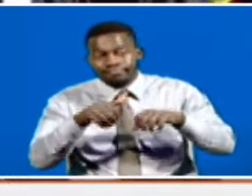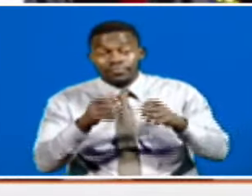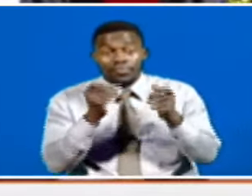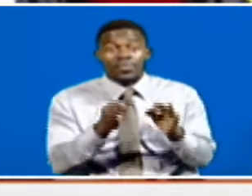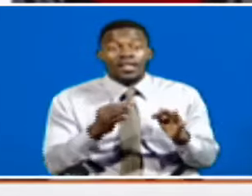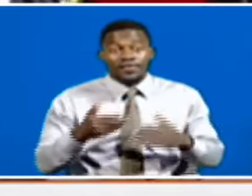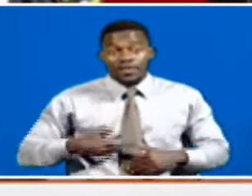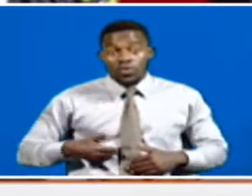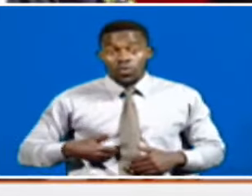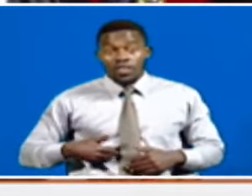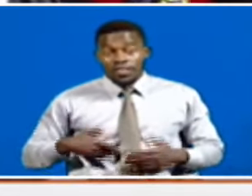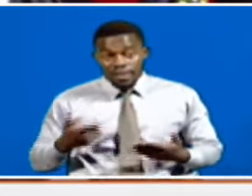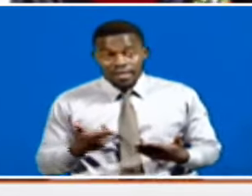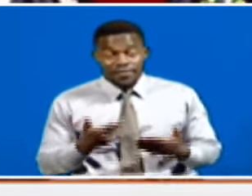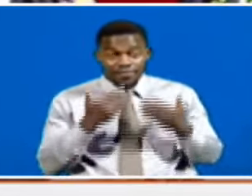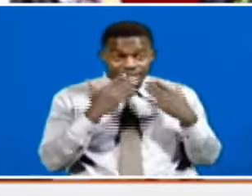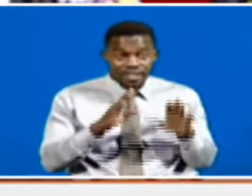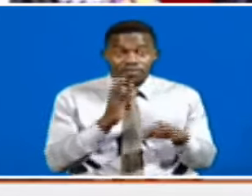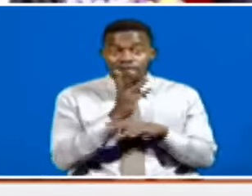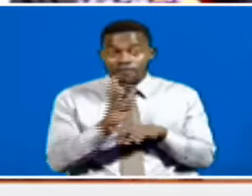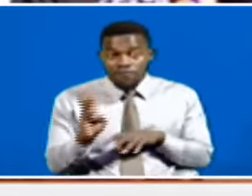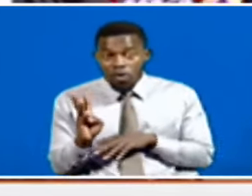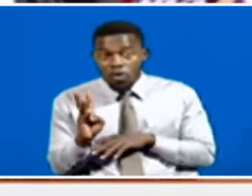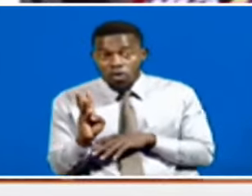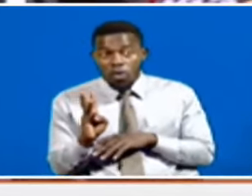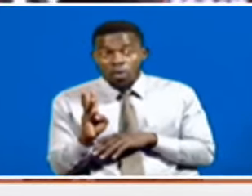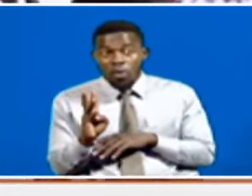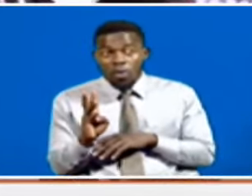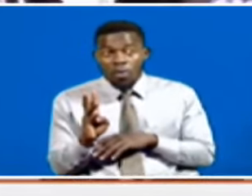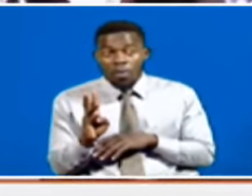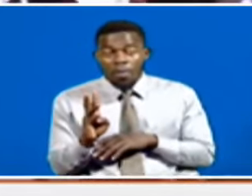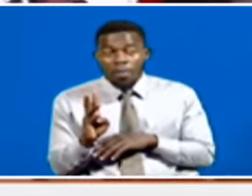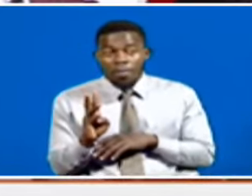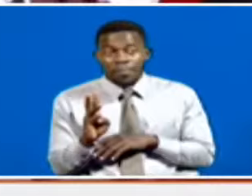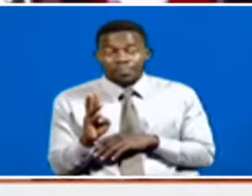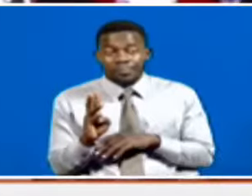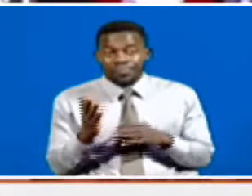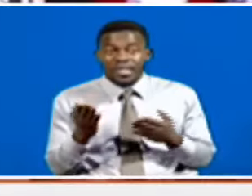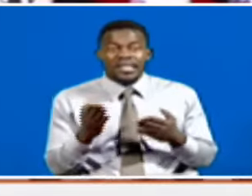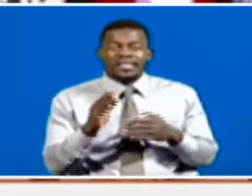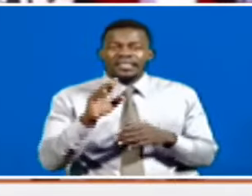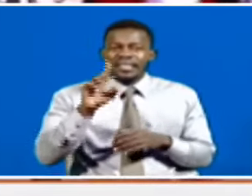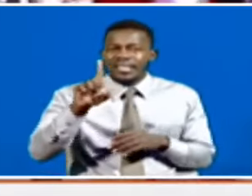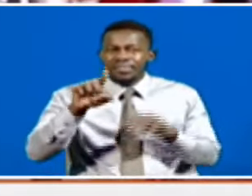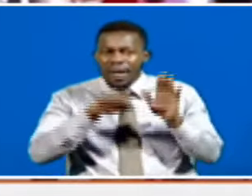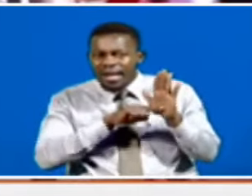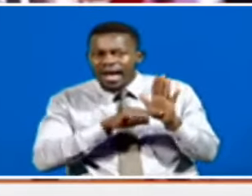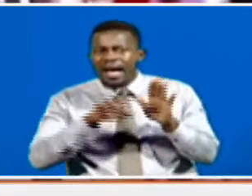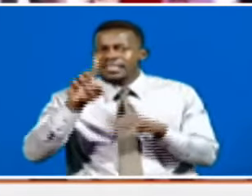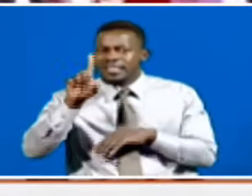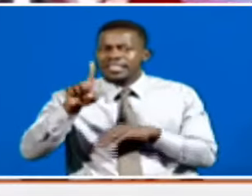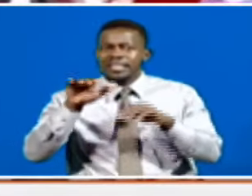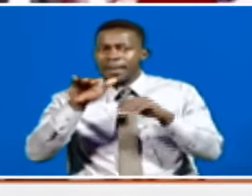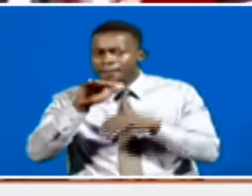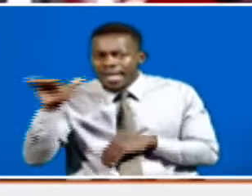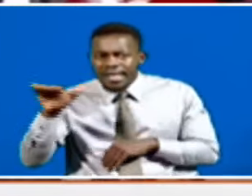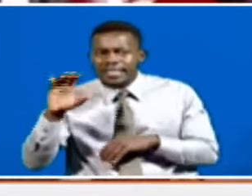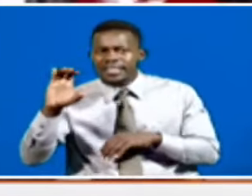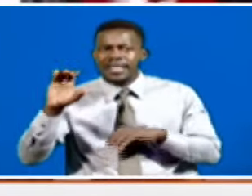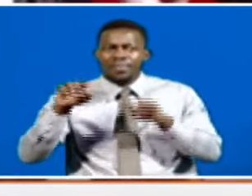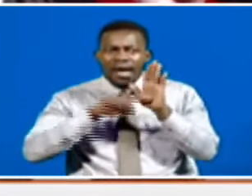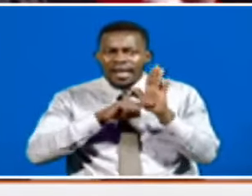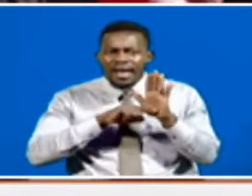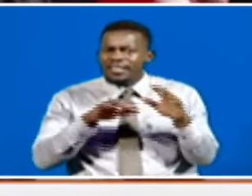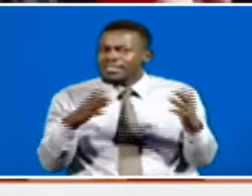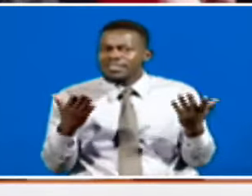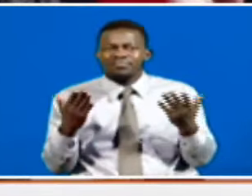people do their form fours and they come up with a D minus or D constant or C minus and